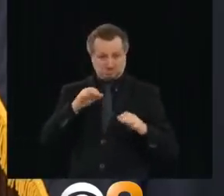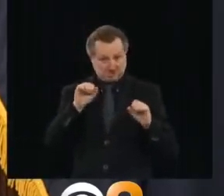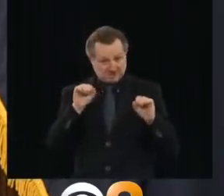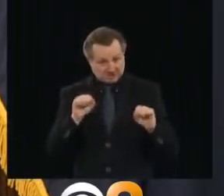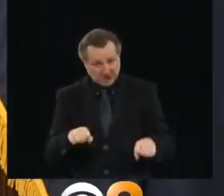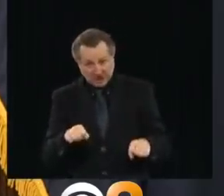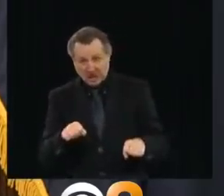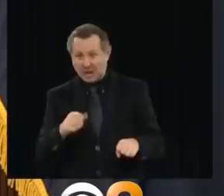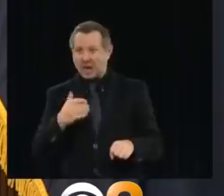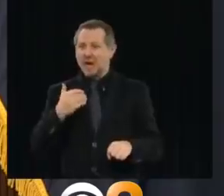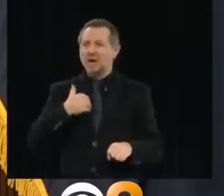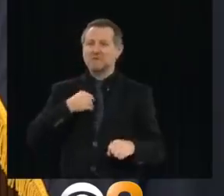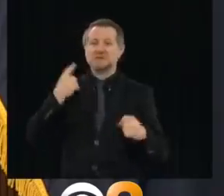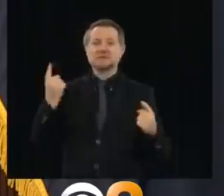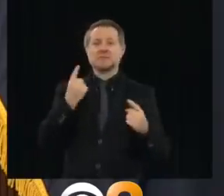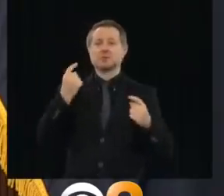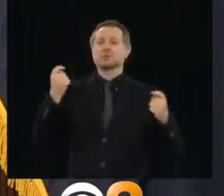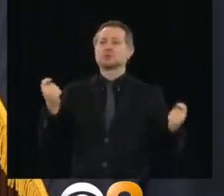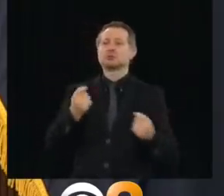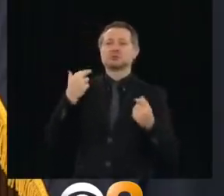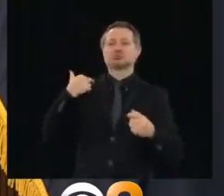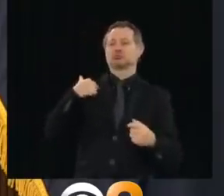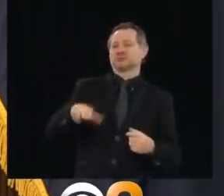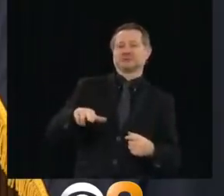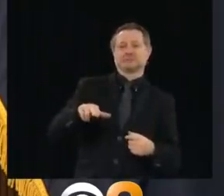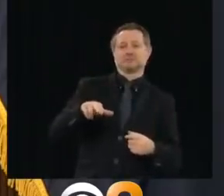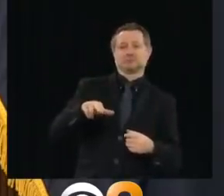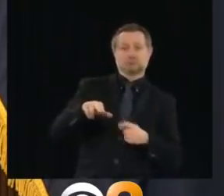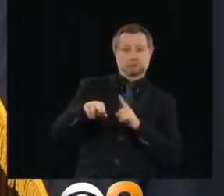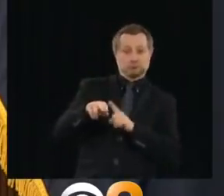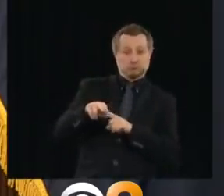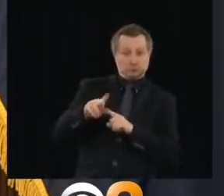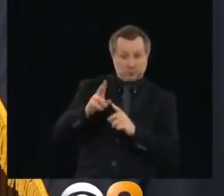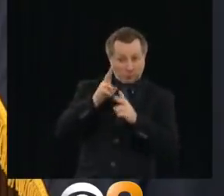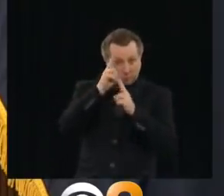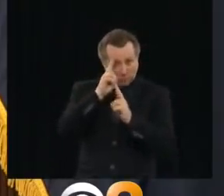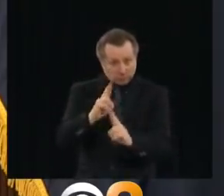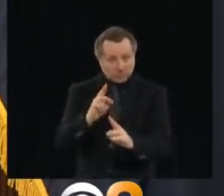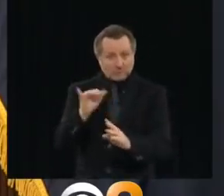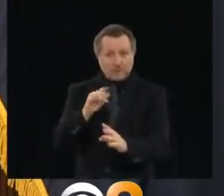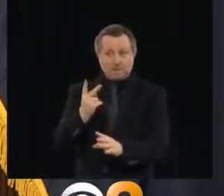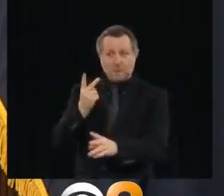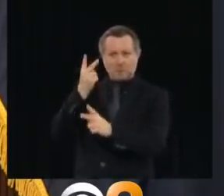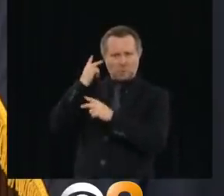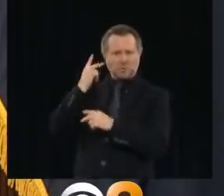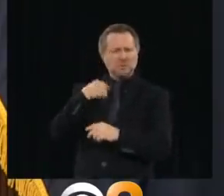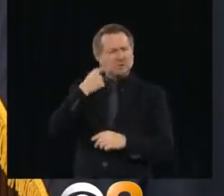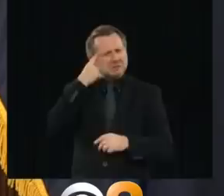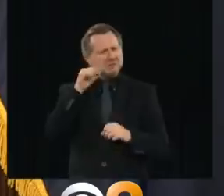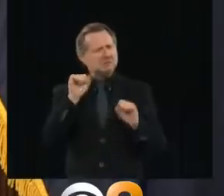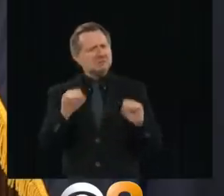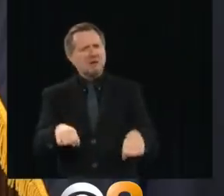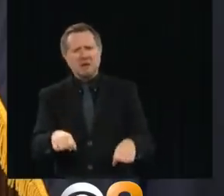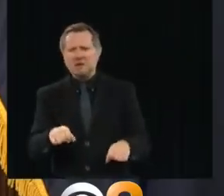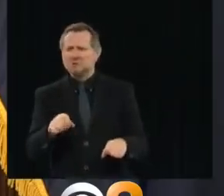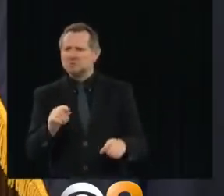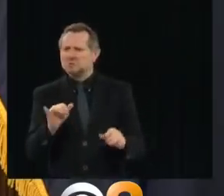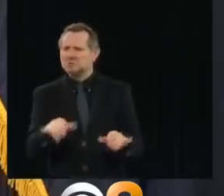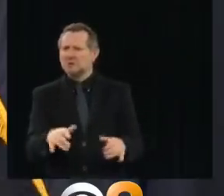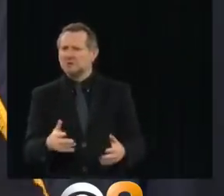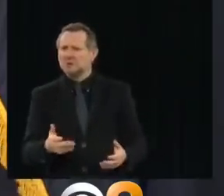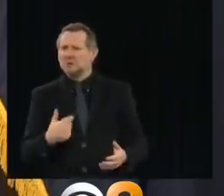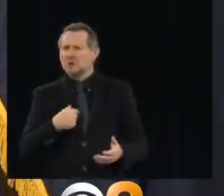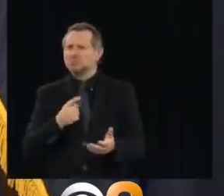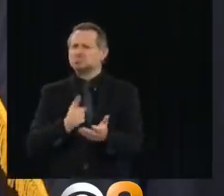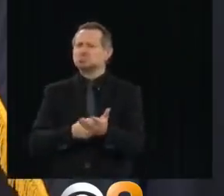a ceremony, a religious ceremony, or a ceremony that honors Memorial Day? I think we can. And that's what we're talking